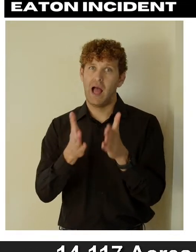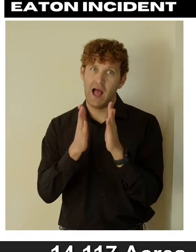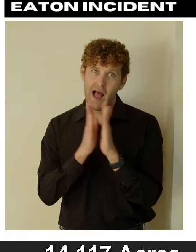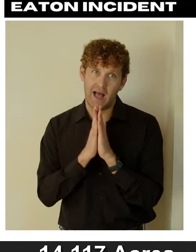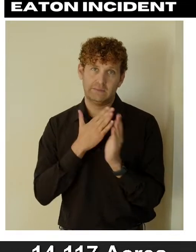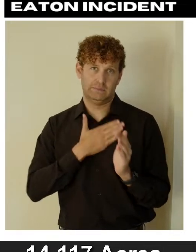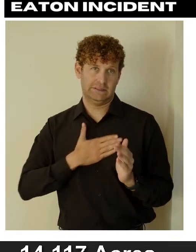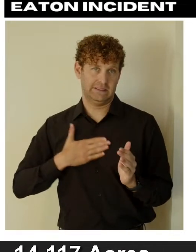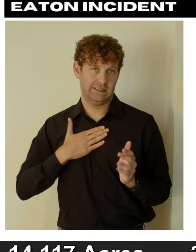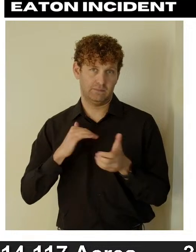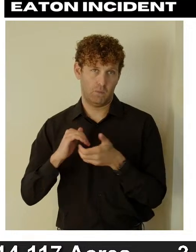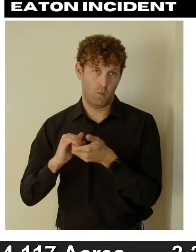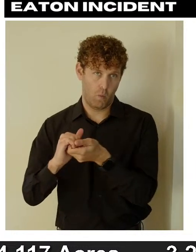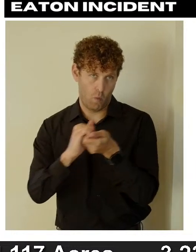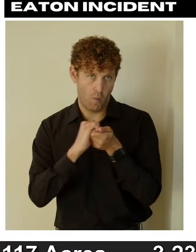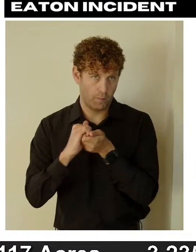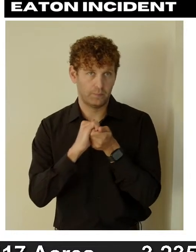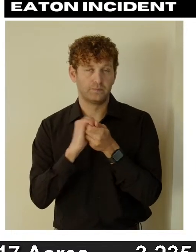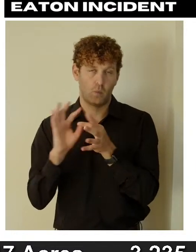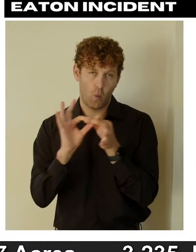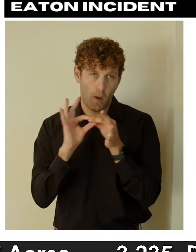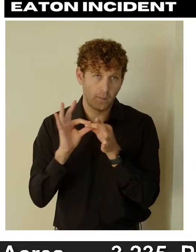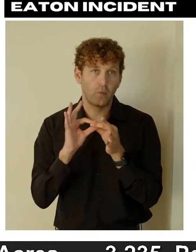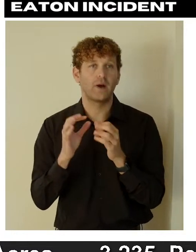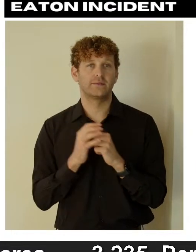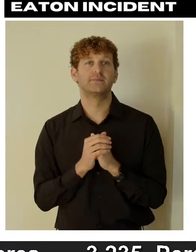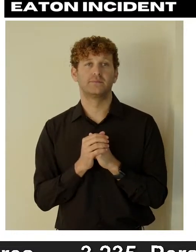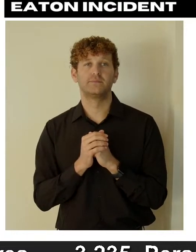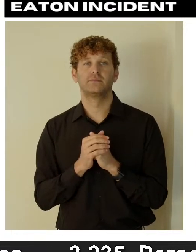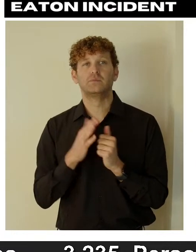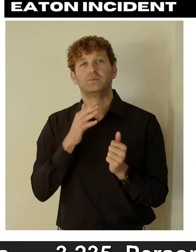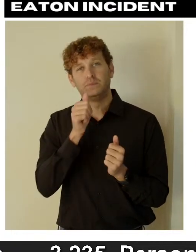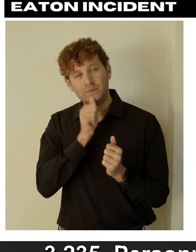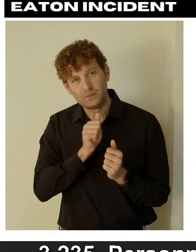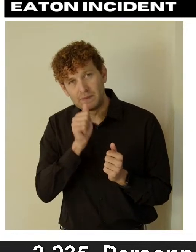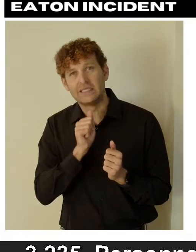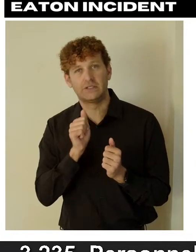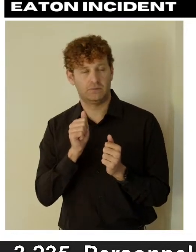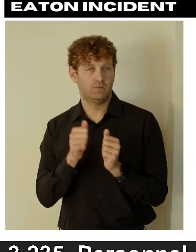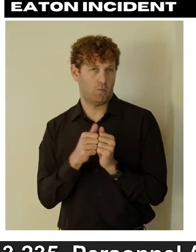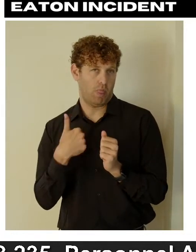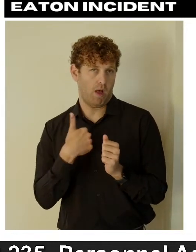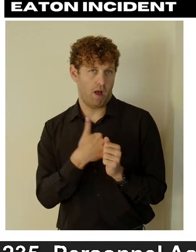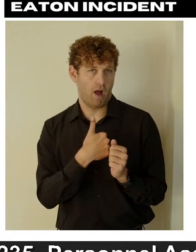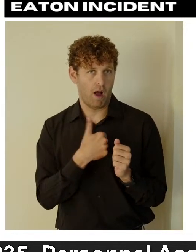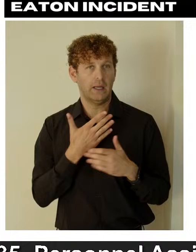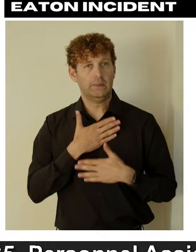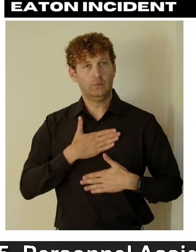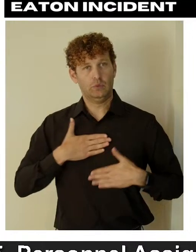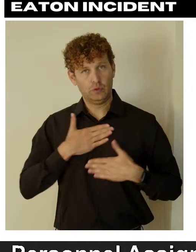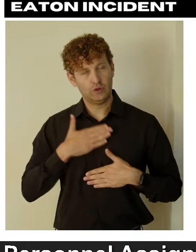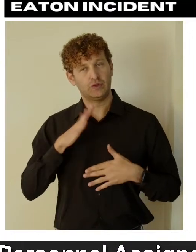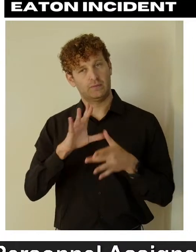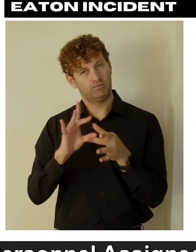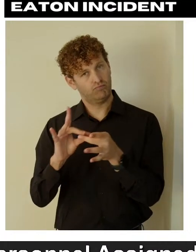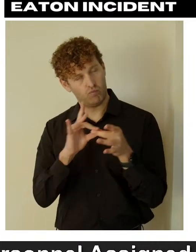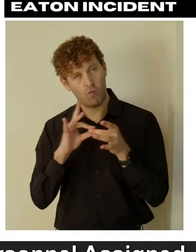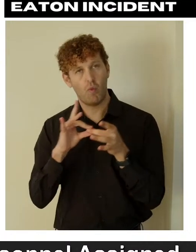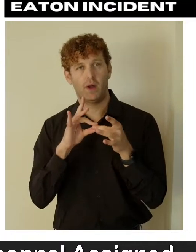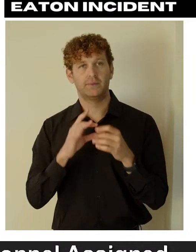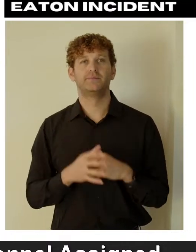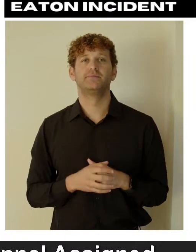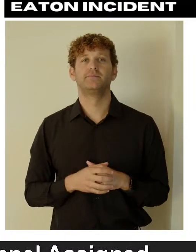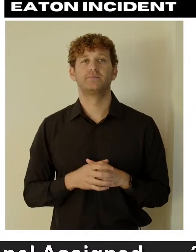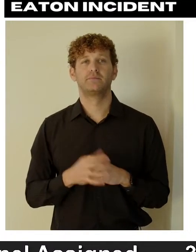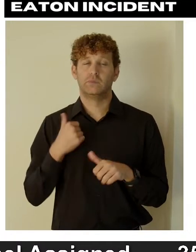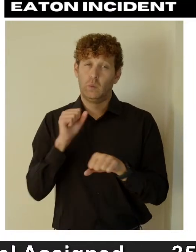ask you guys to continue to bear with us and be patient. We appreciate your cooperation, and we're working as hard as we